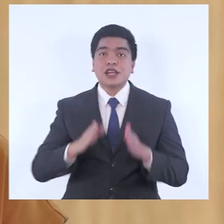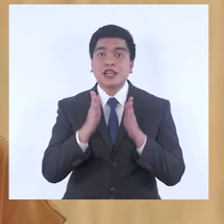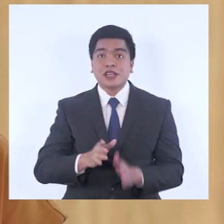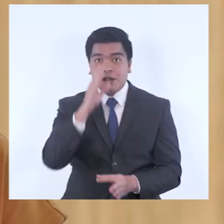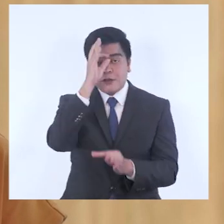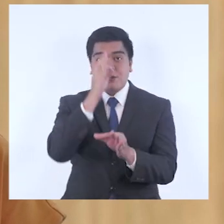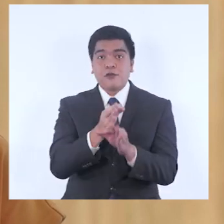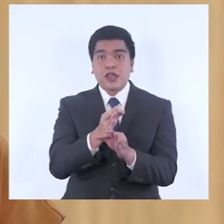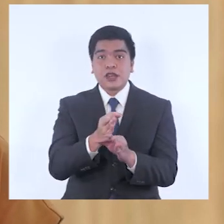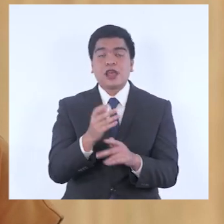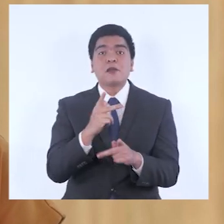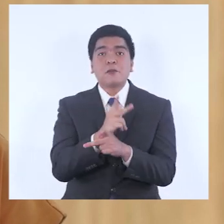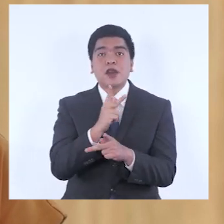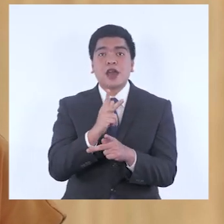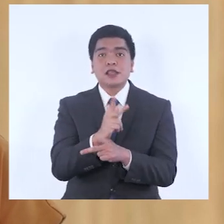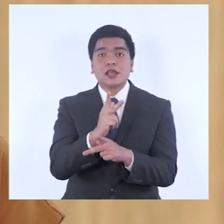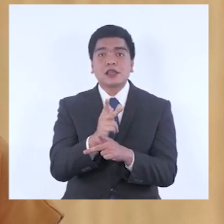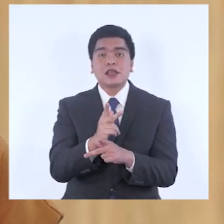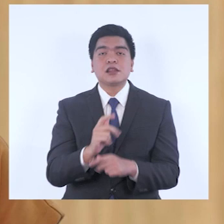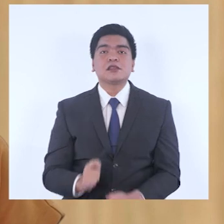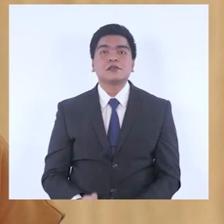responsible employed individuals.